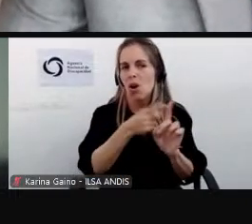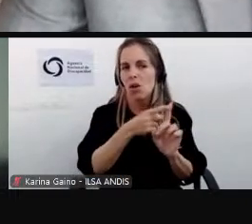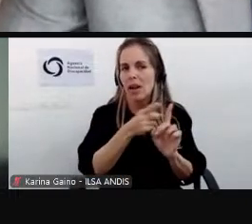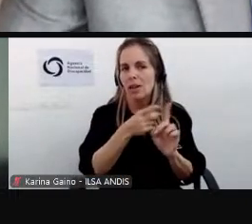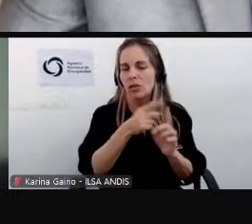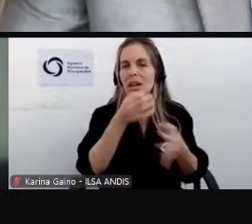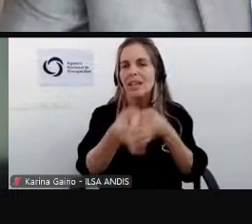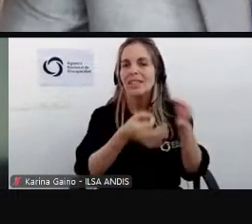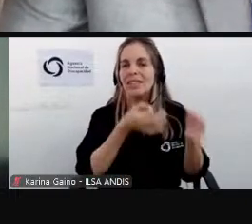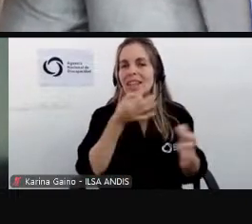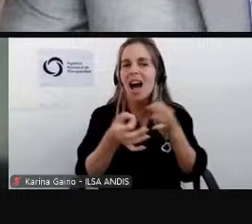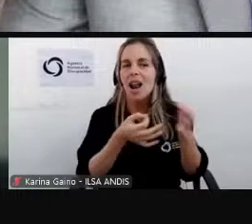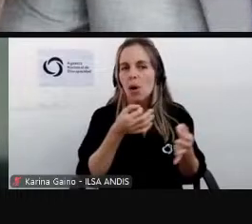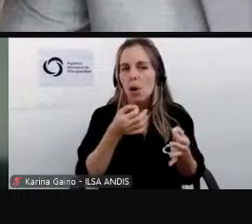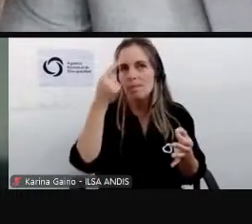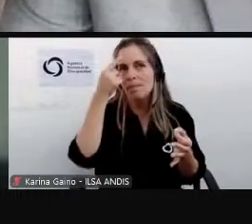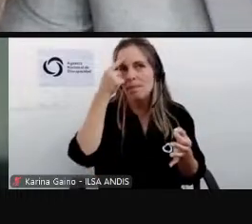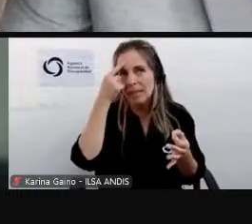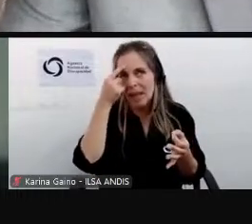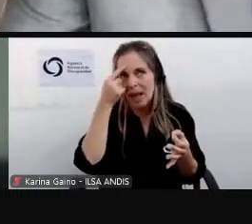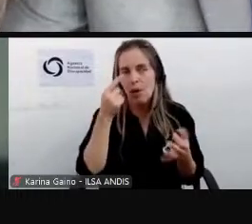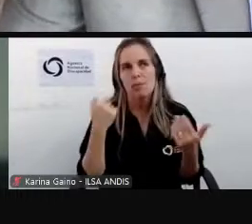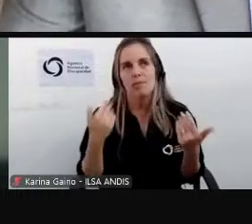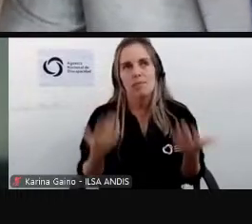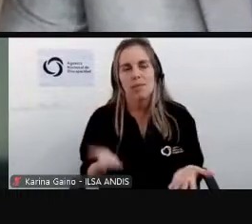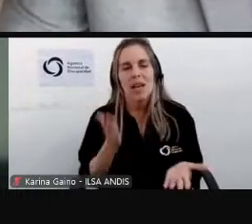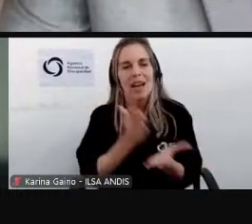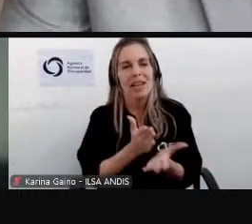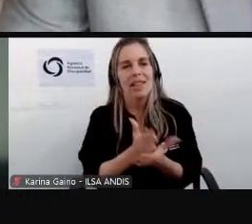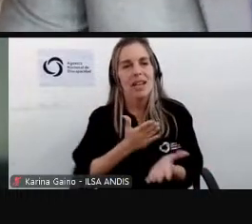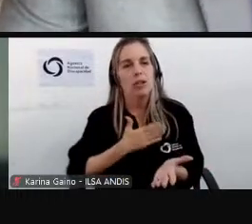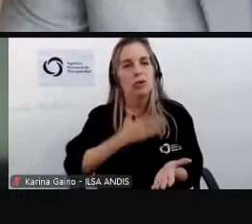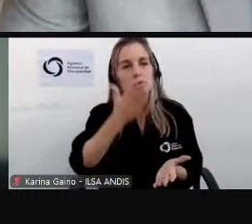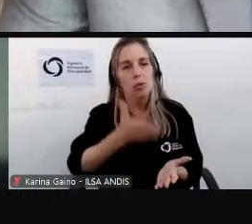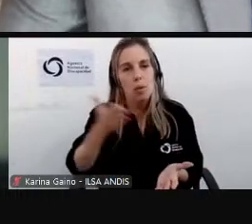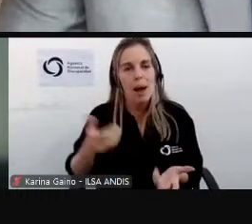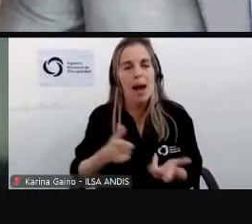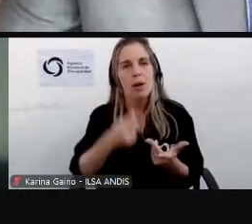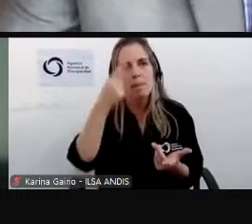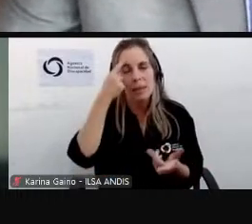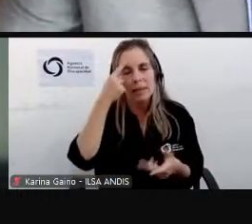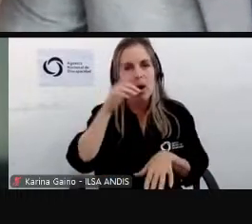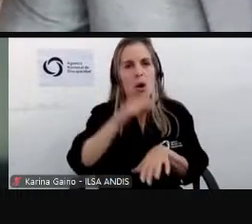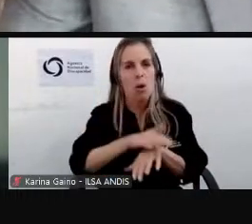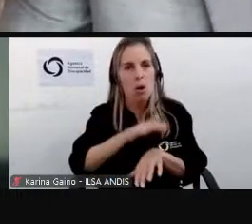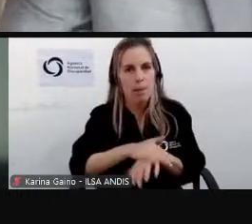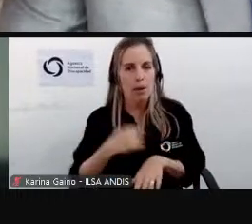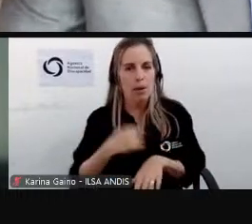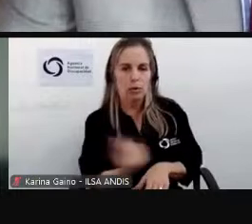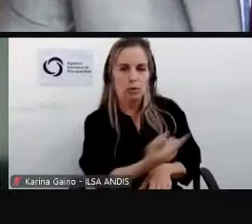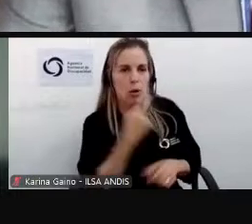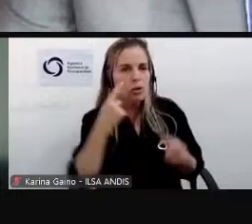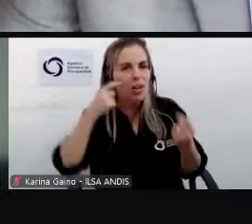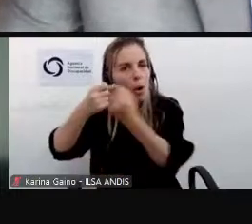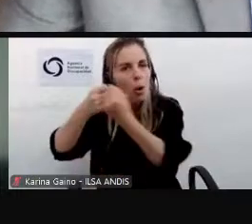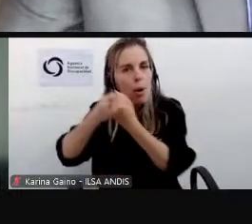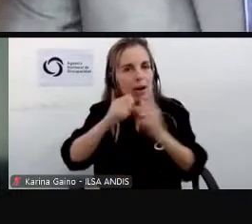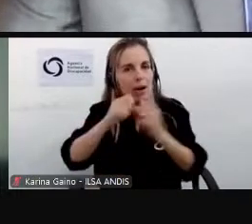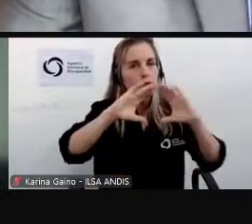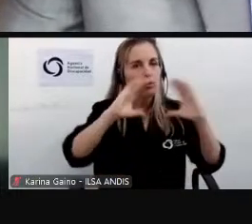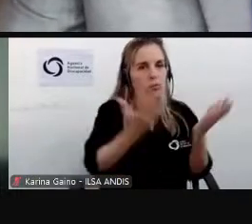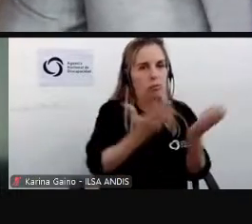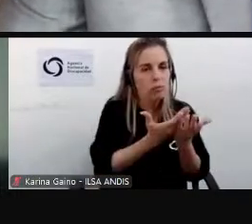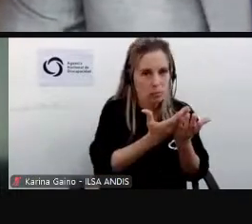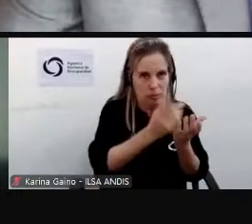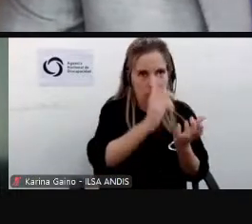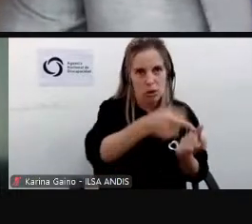needs to take place under that scope. Human rights-based dialogue, a dialogue